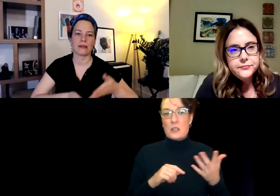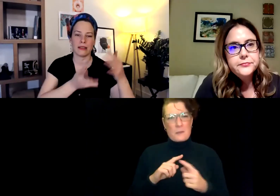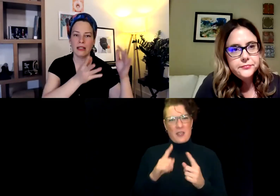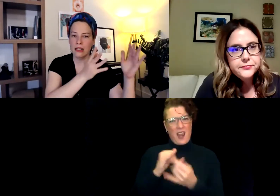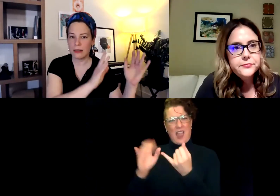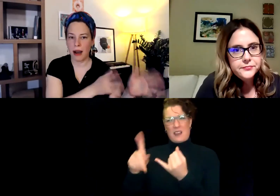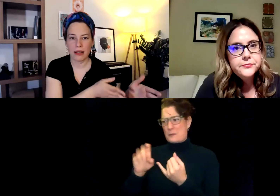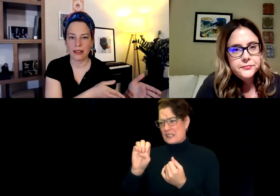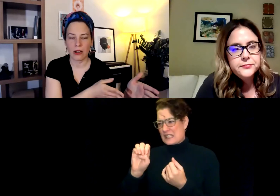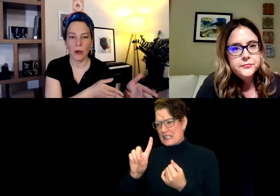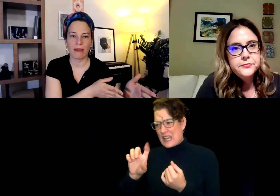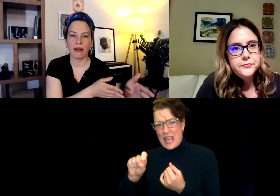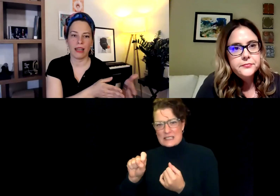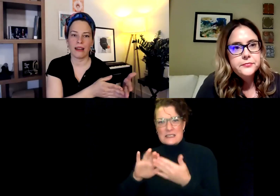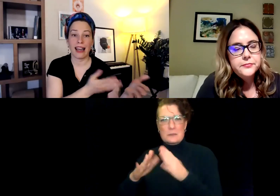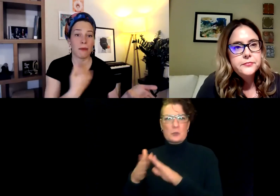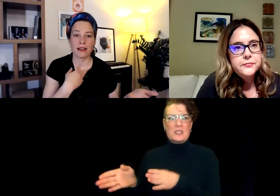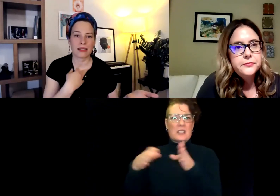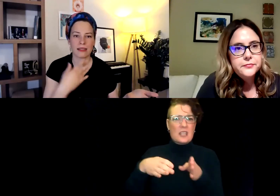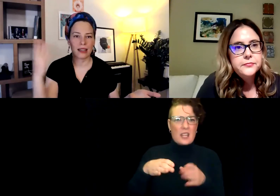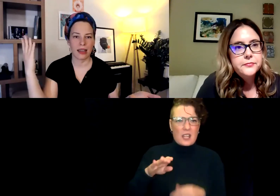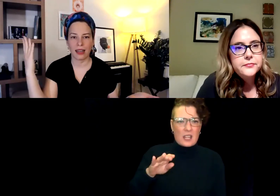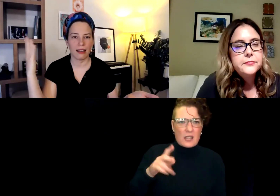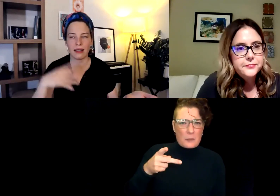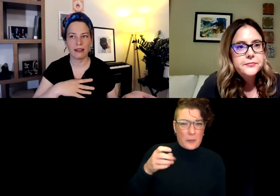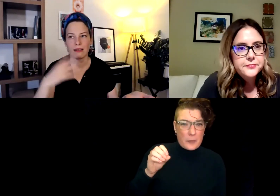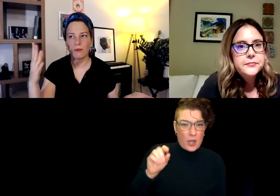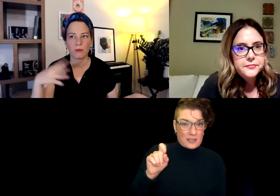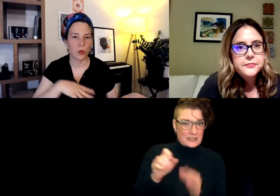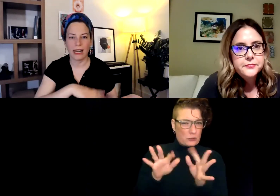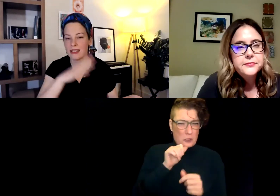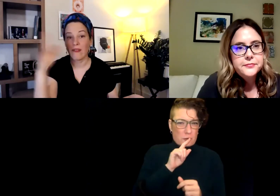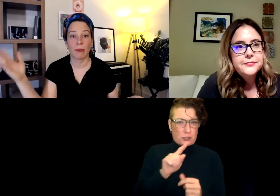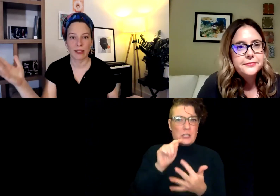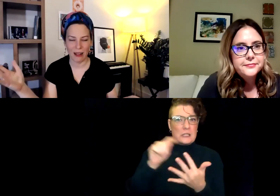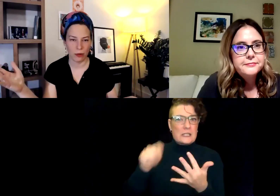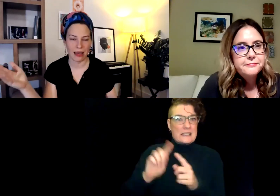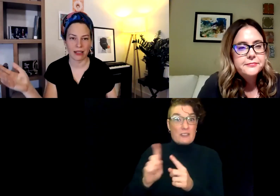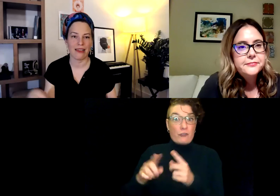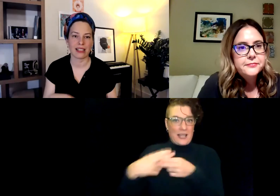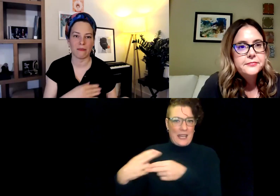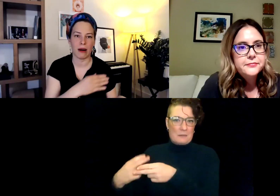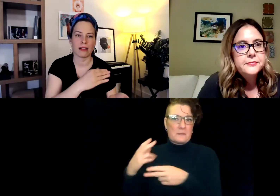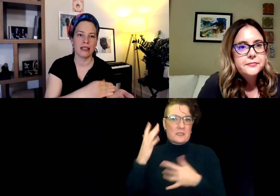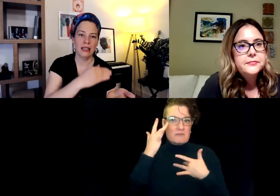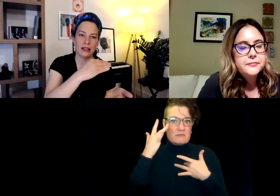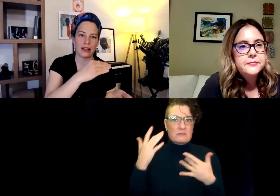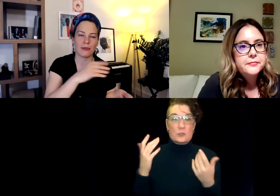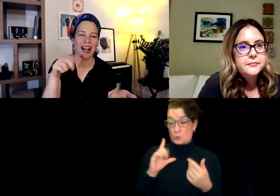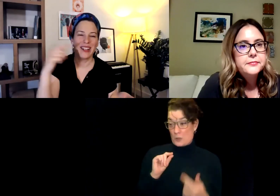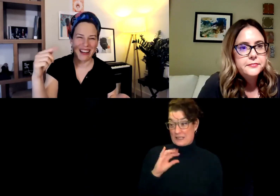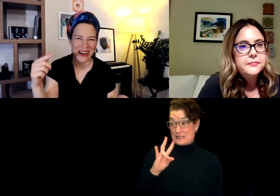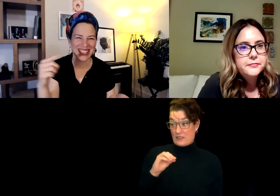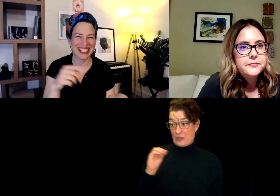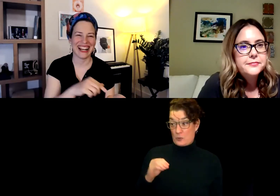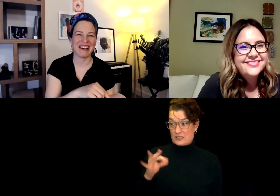they were in the POTS and dysautonomia community. I have POTS, like 20 to 70% of people with ME/CFS have POTS. I'm sorry, I